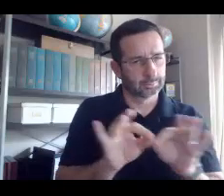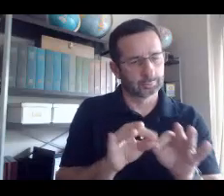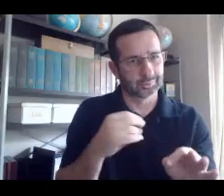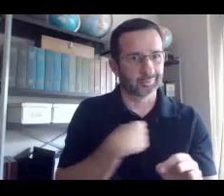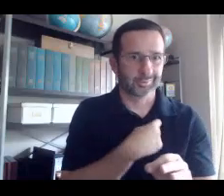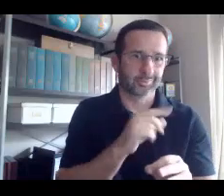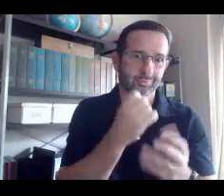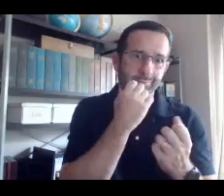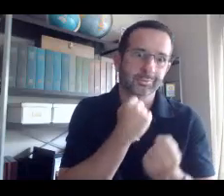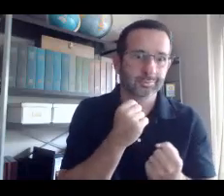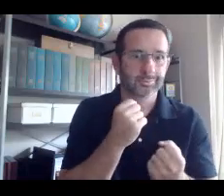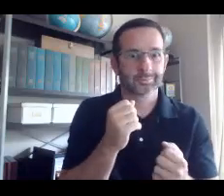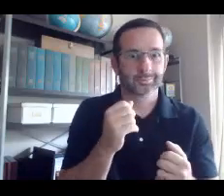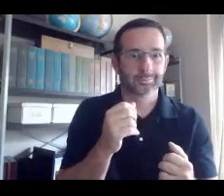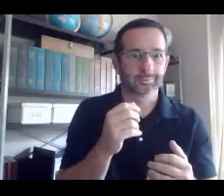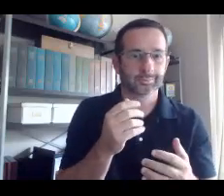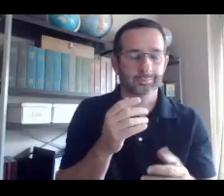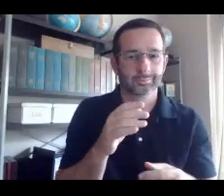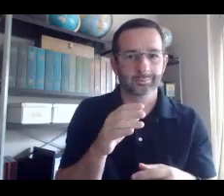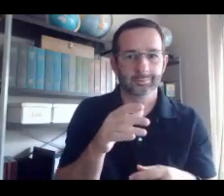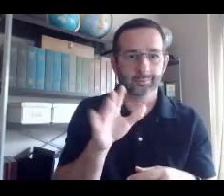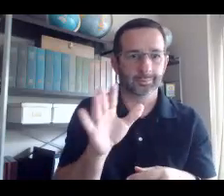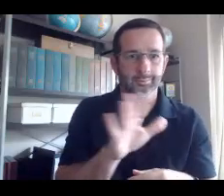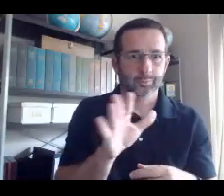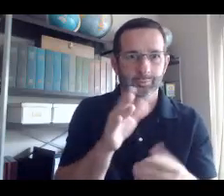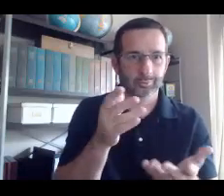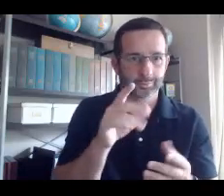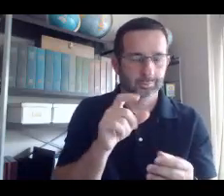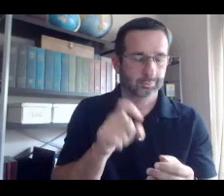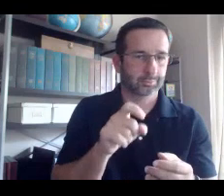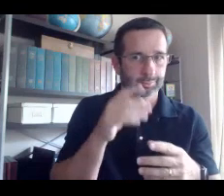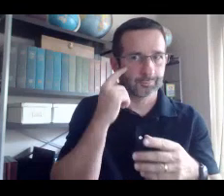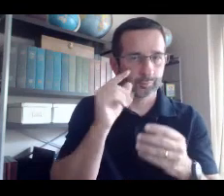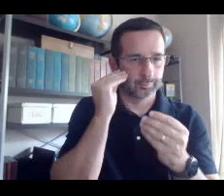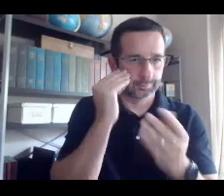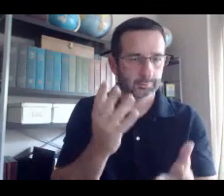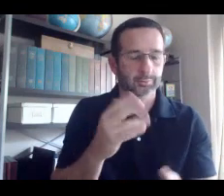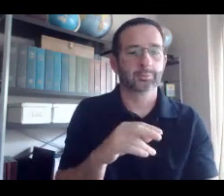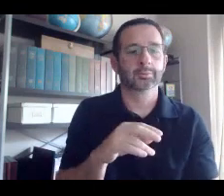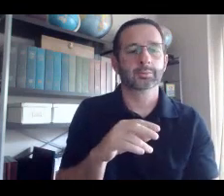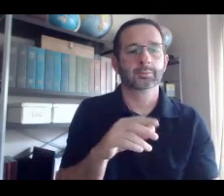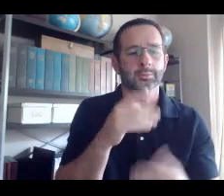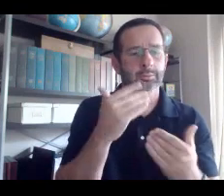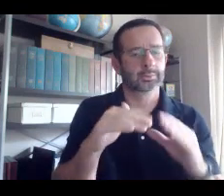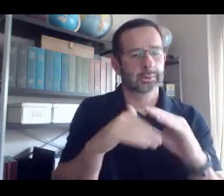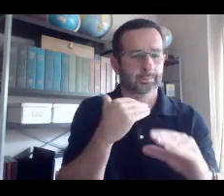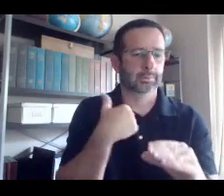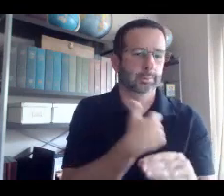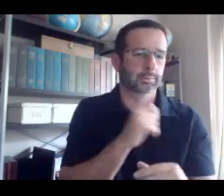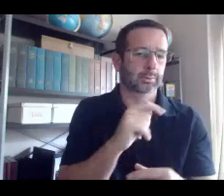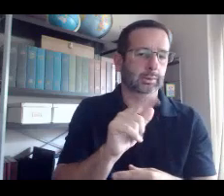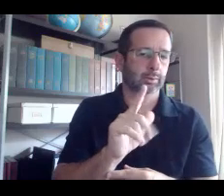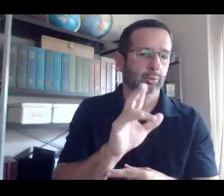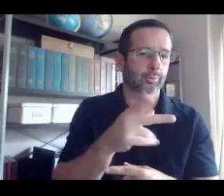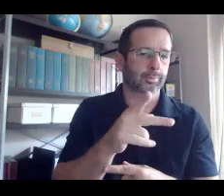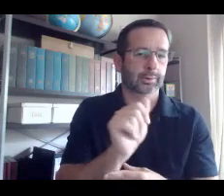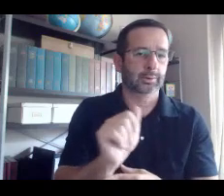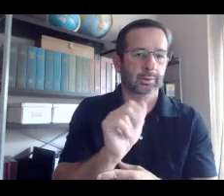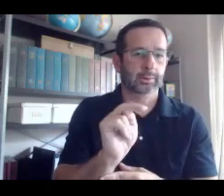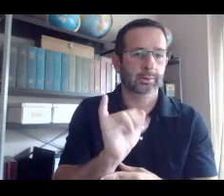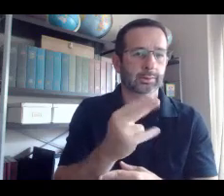all the questions, and all of the questions are very important. And of course, we value your thoughts, and we want to ensure